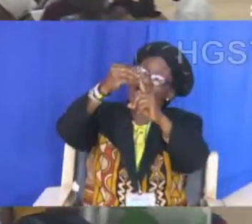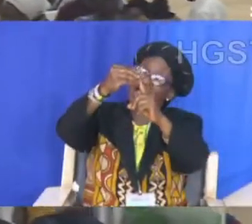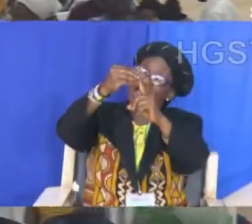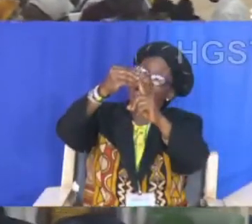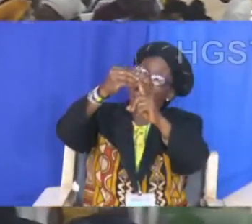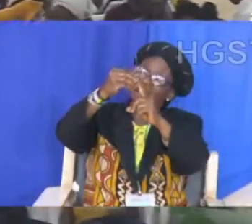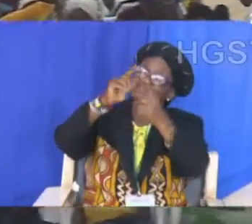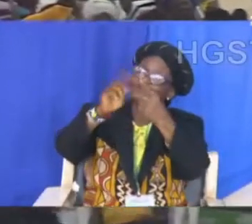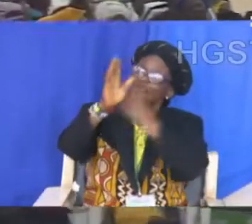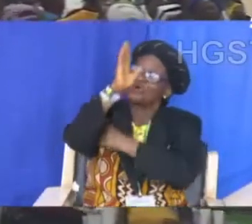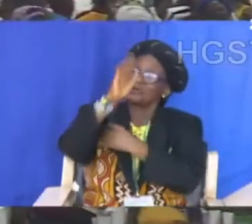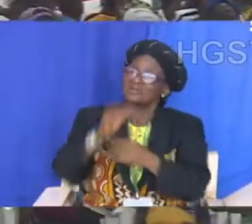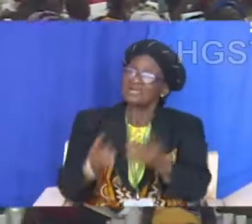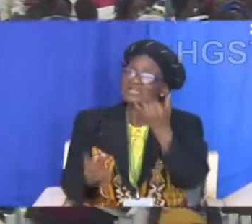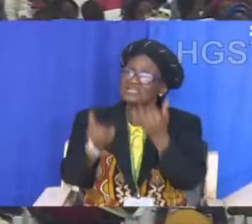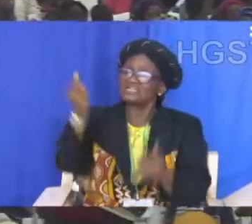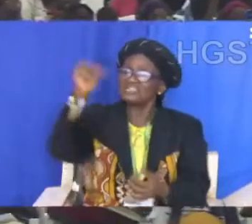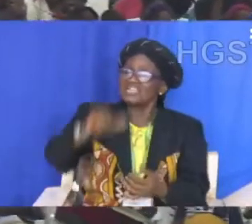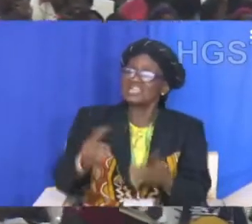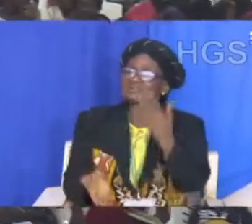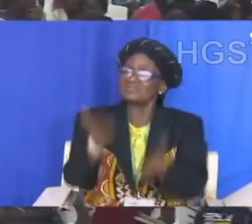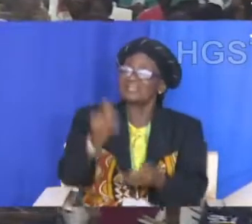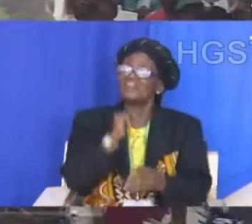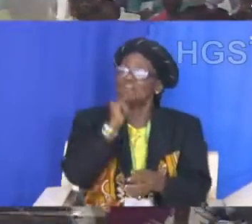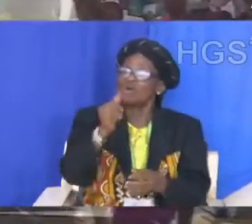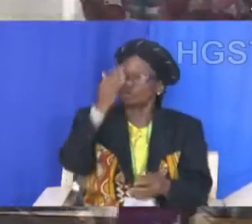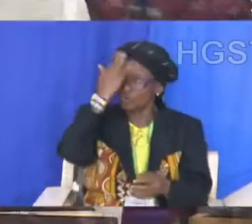They may not know you in Abuja.